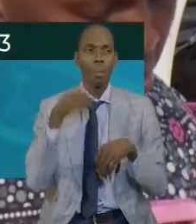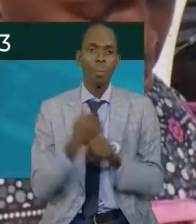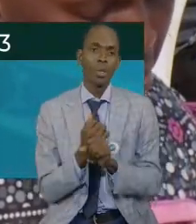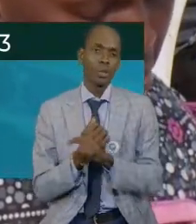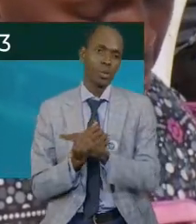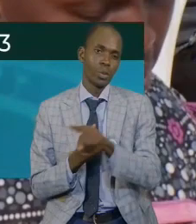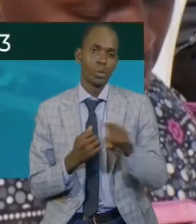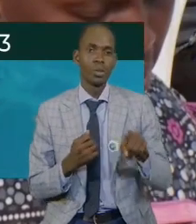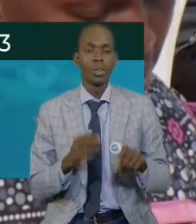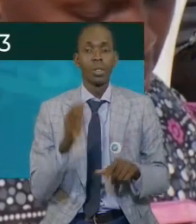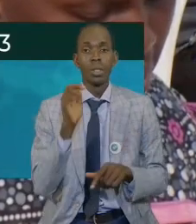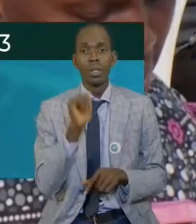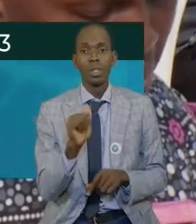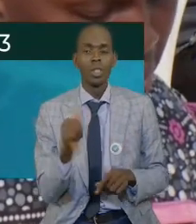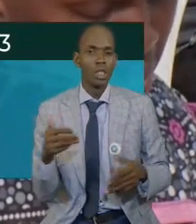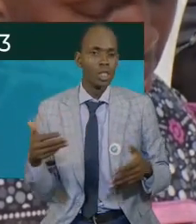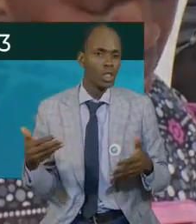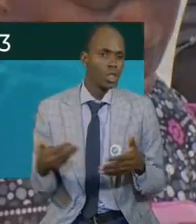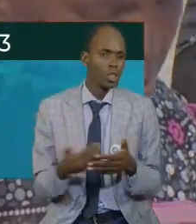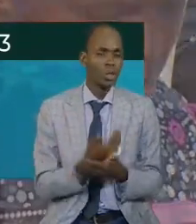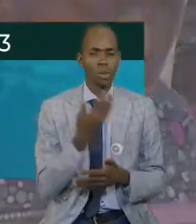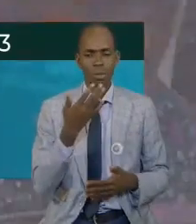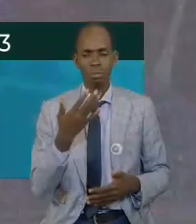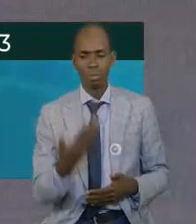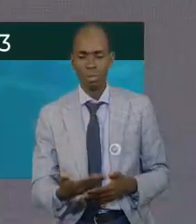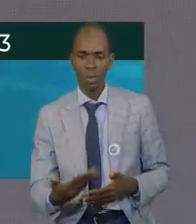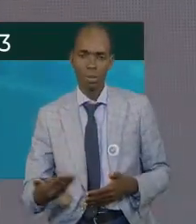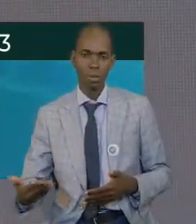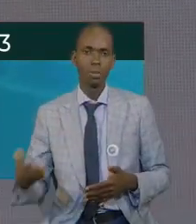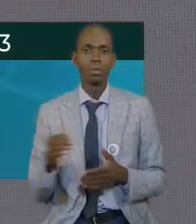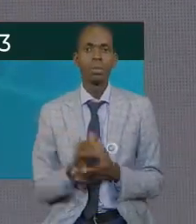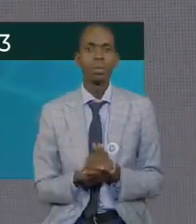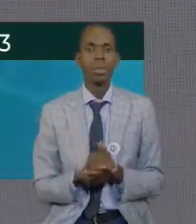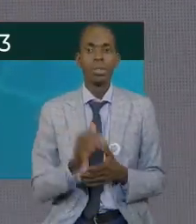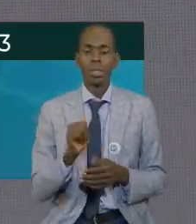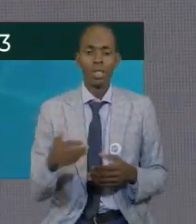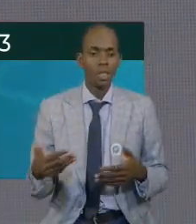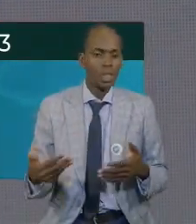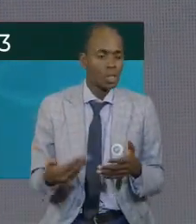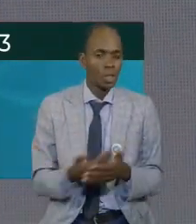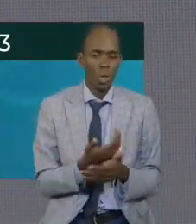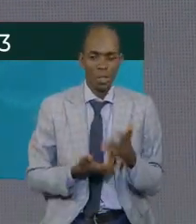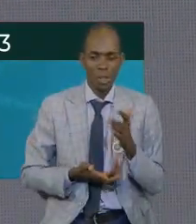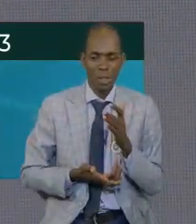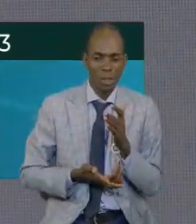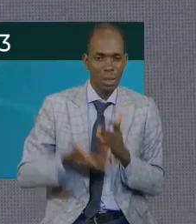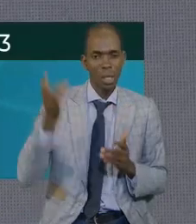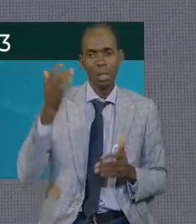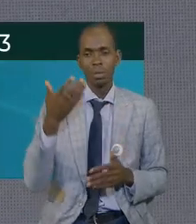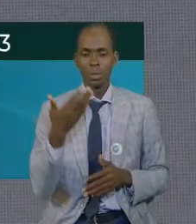a new instrument a new sharp instrument